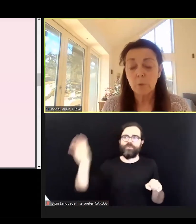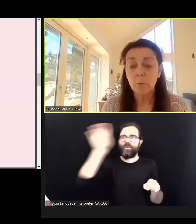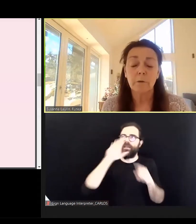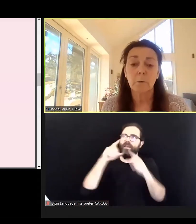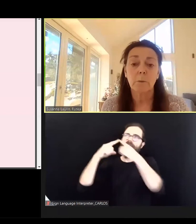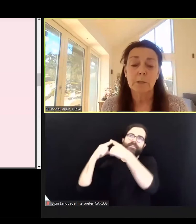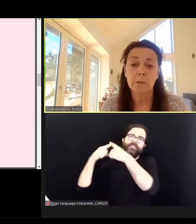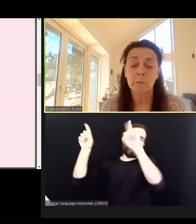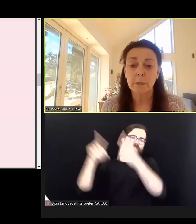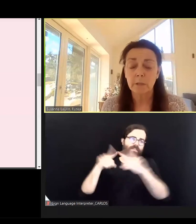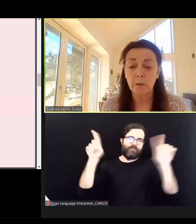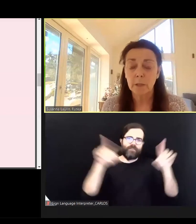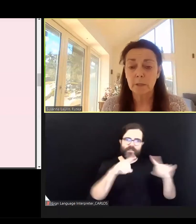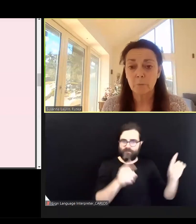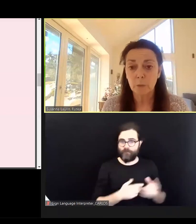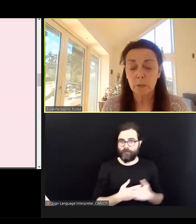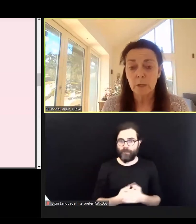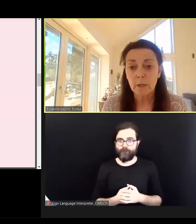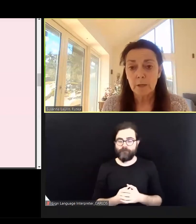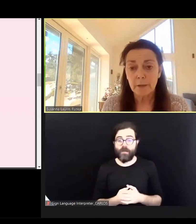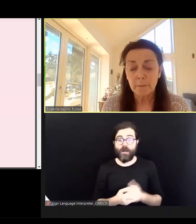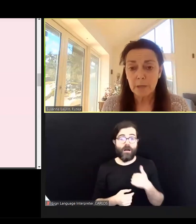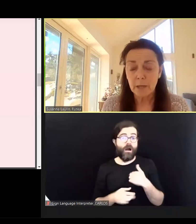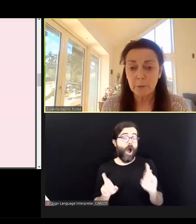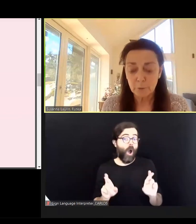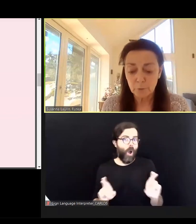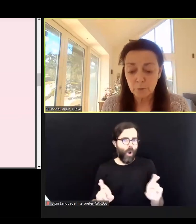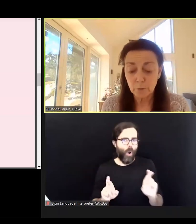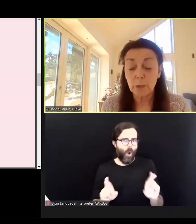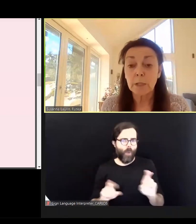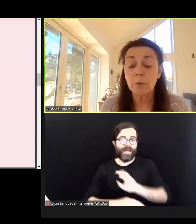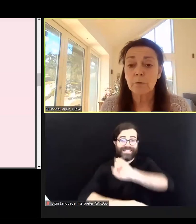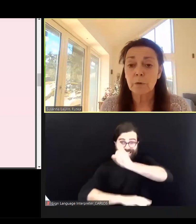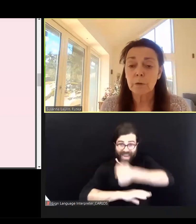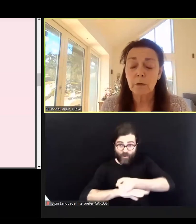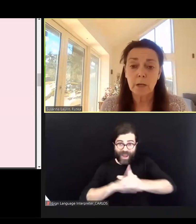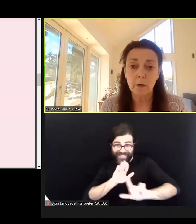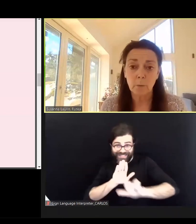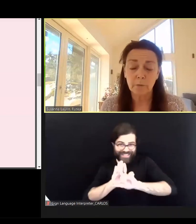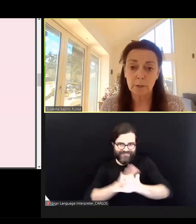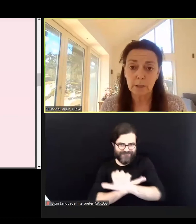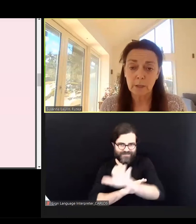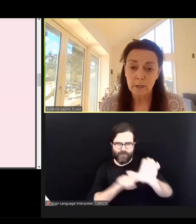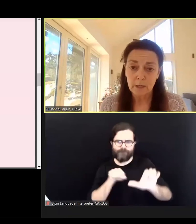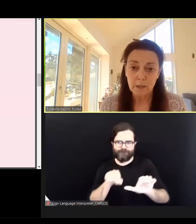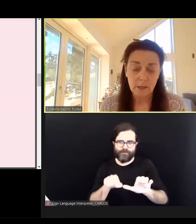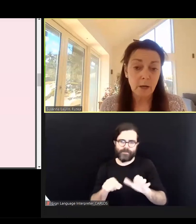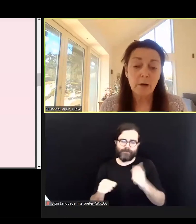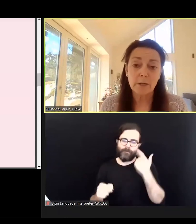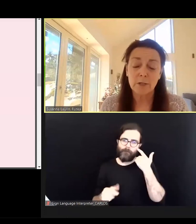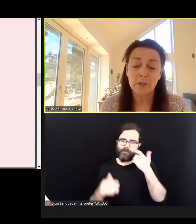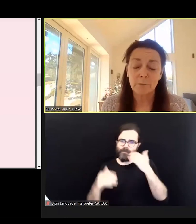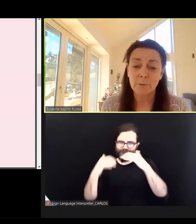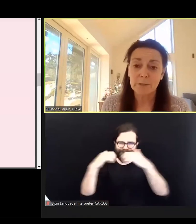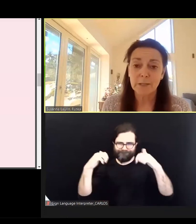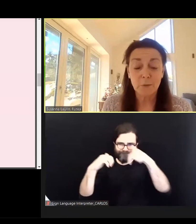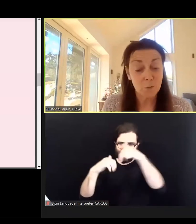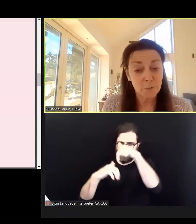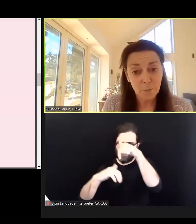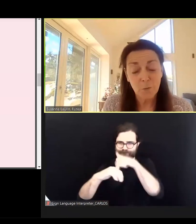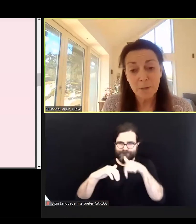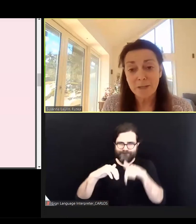requirements for schools and kindergartens and nurseries. And in the other part of Europe, we have national regulations